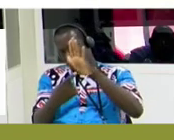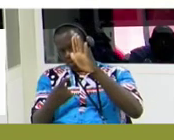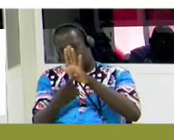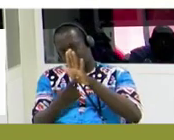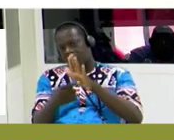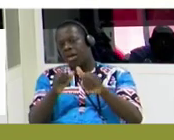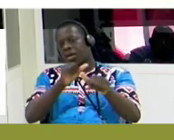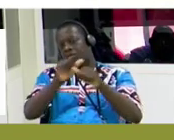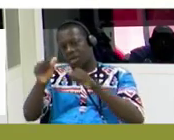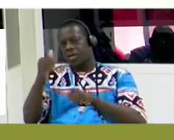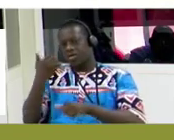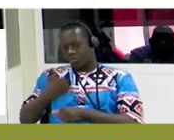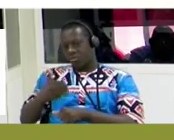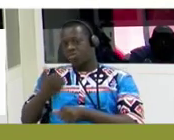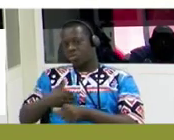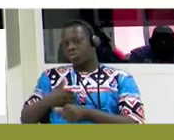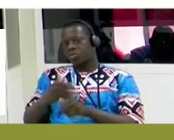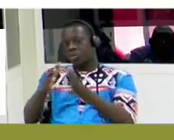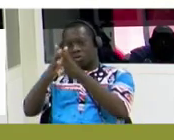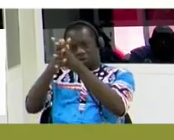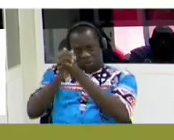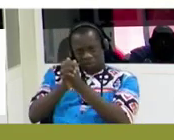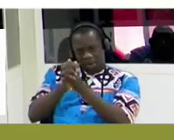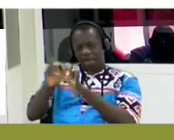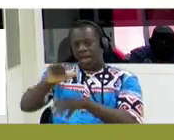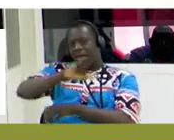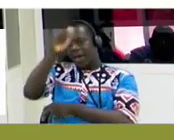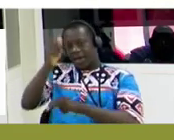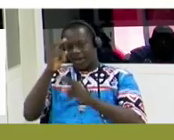people cooperate and respect the security forces.